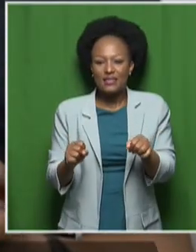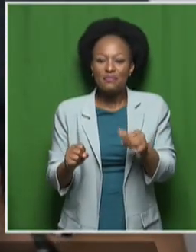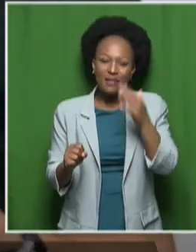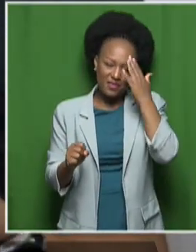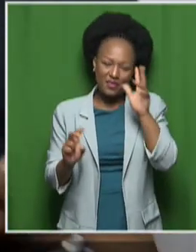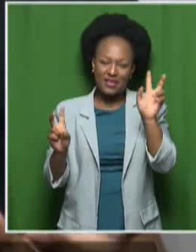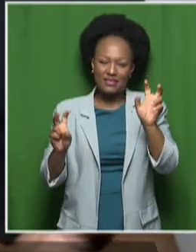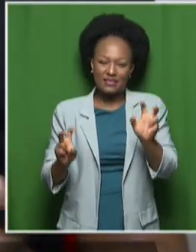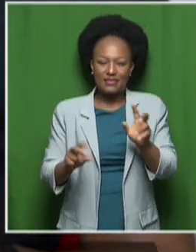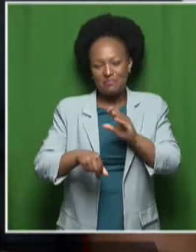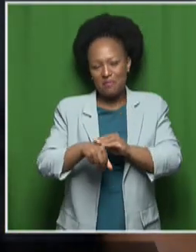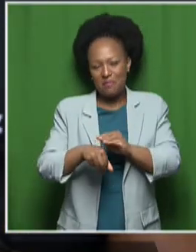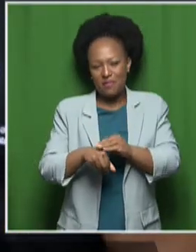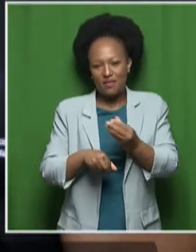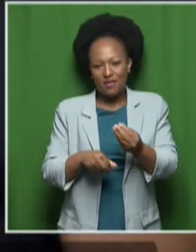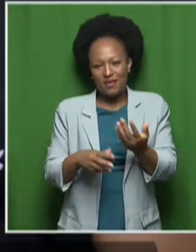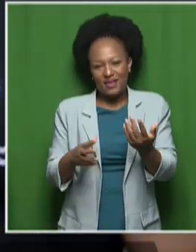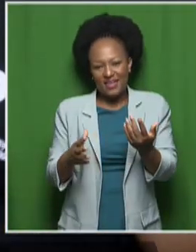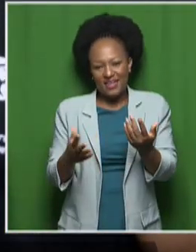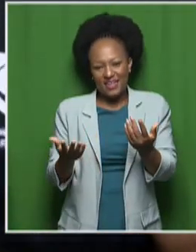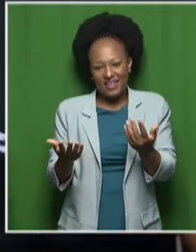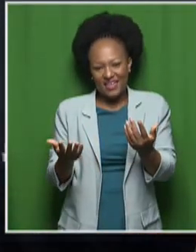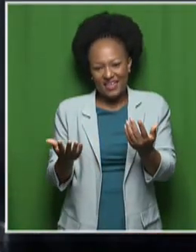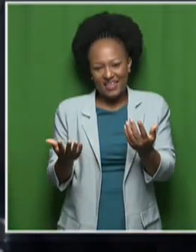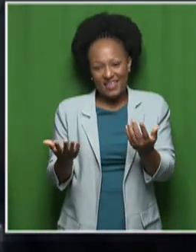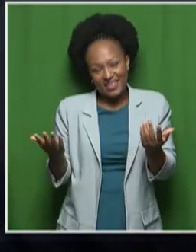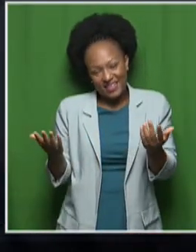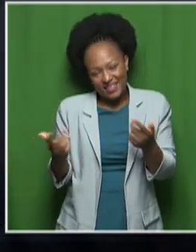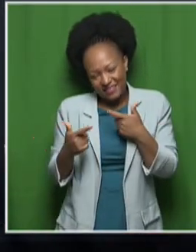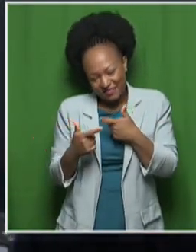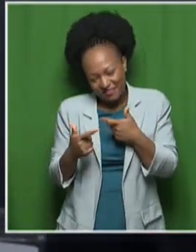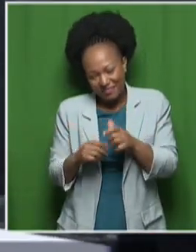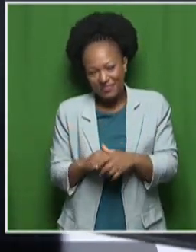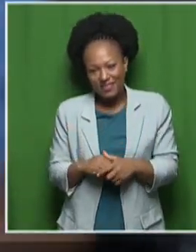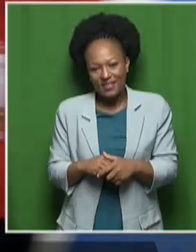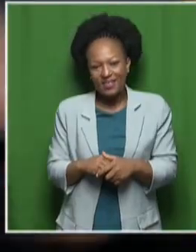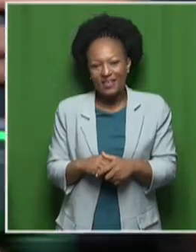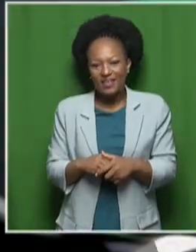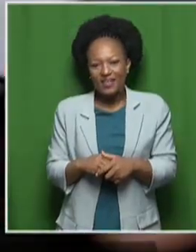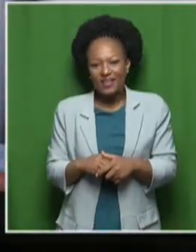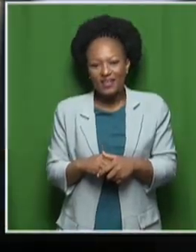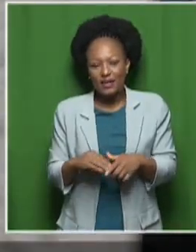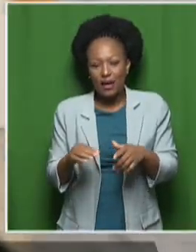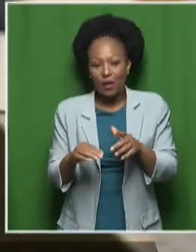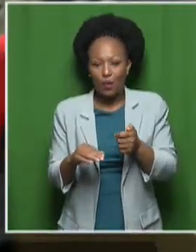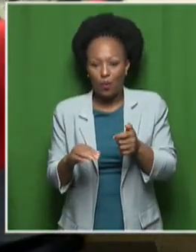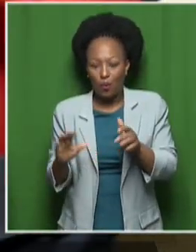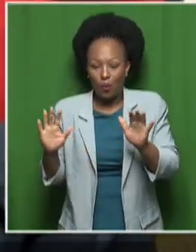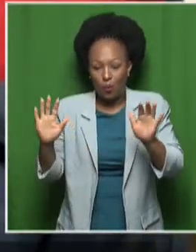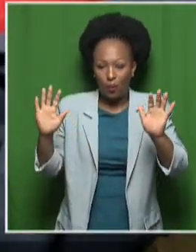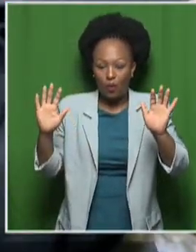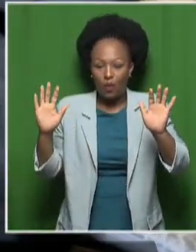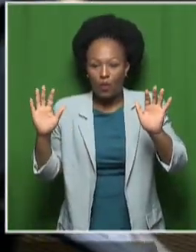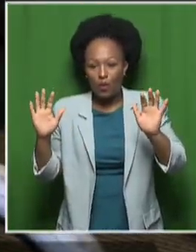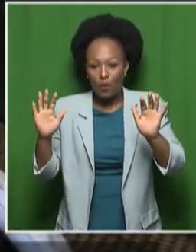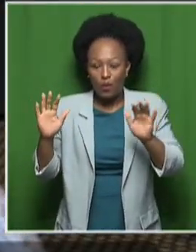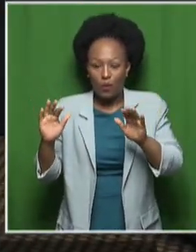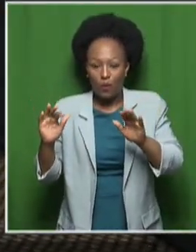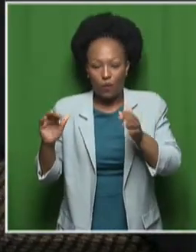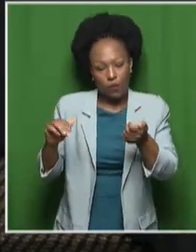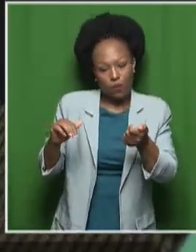is a challenge, but I mean, yeah. As I play, ooh, ooh, ooh, ooh, ooh.